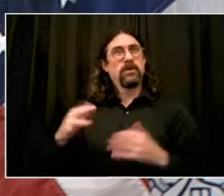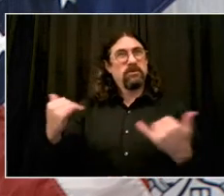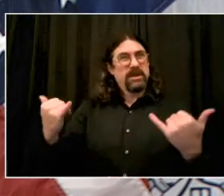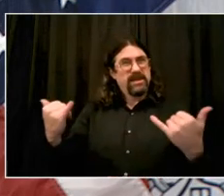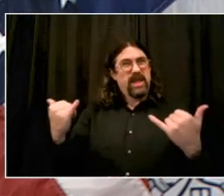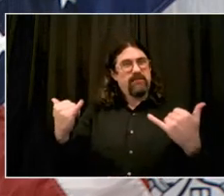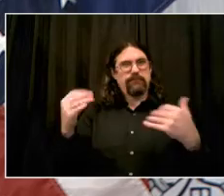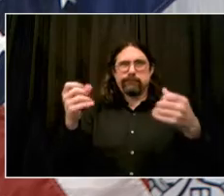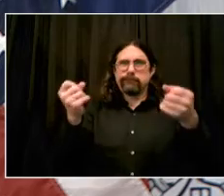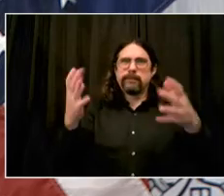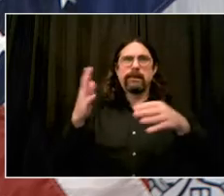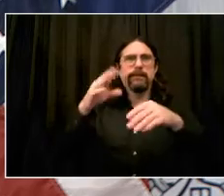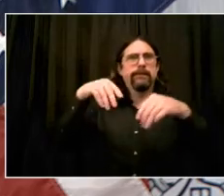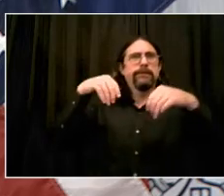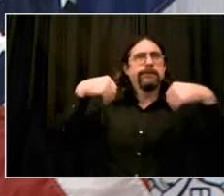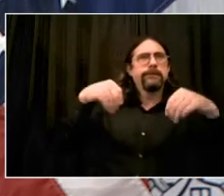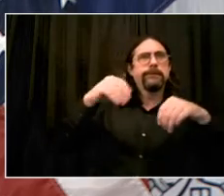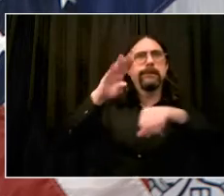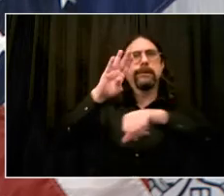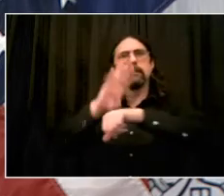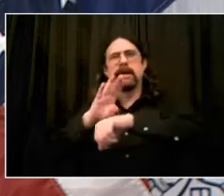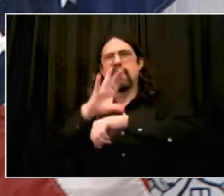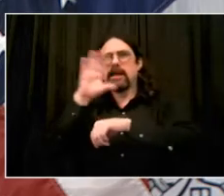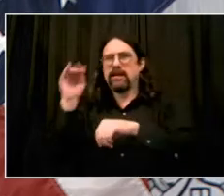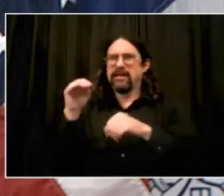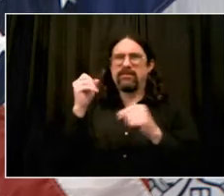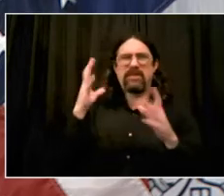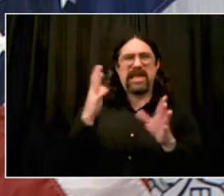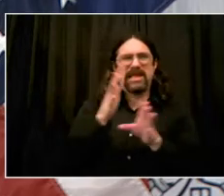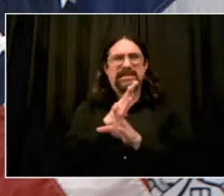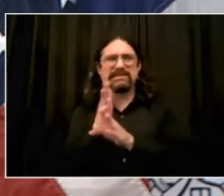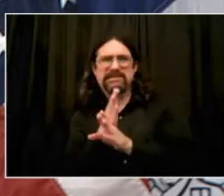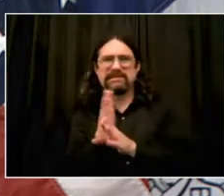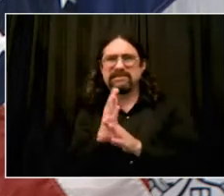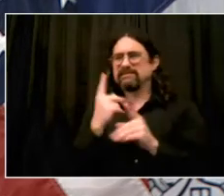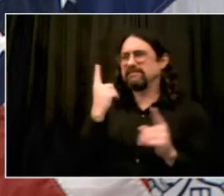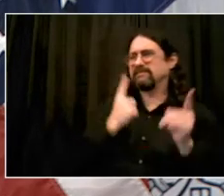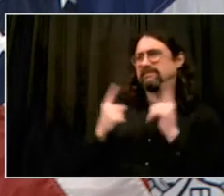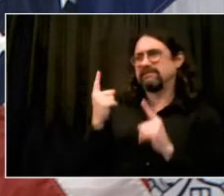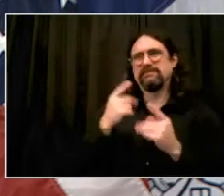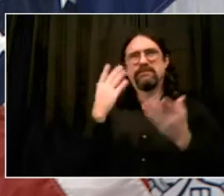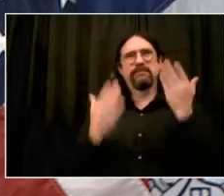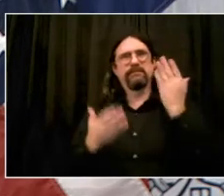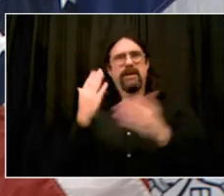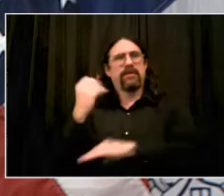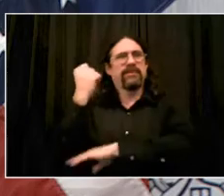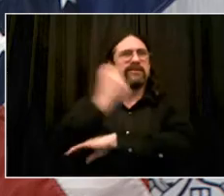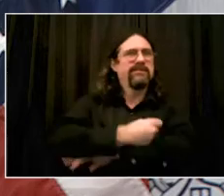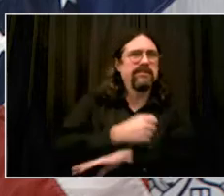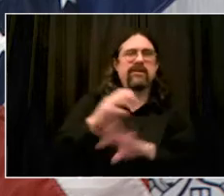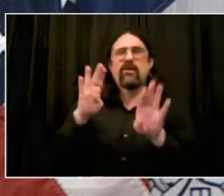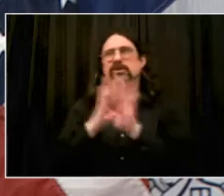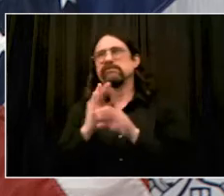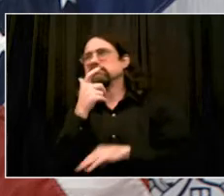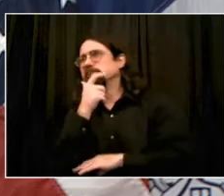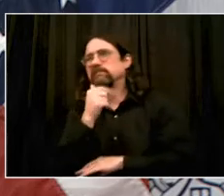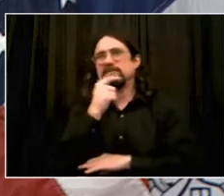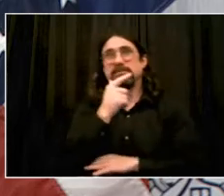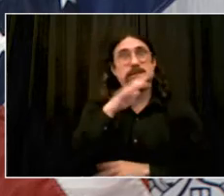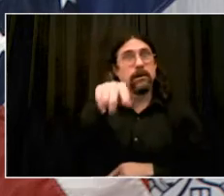going, and the city of New York is going to be there every step of the way. So let's welcome and thank Councilmember Helen Rosenthal.